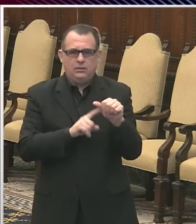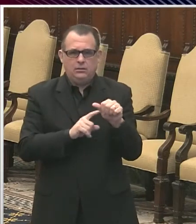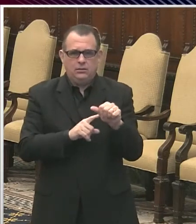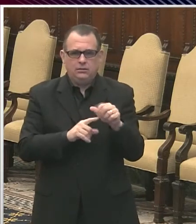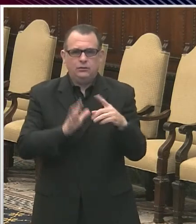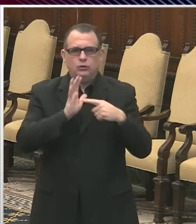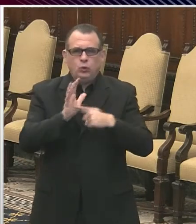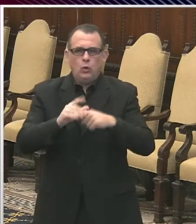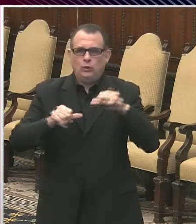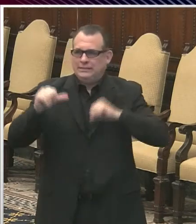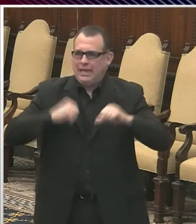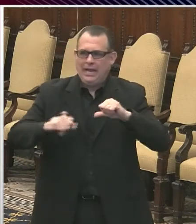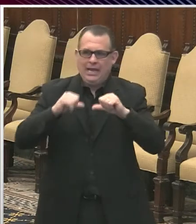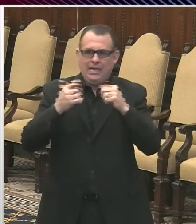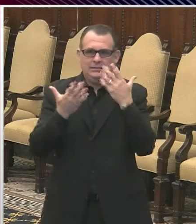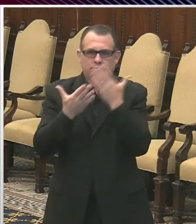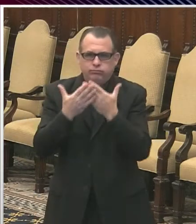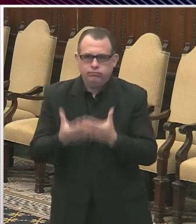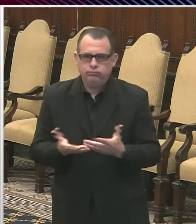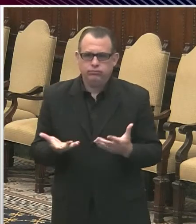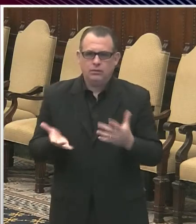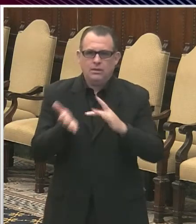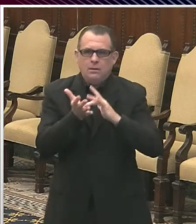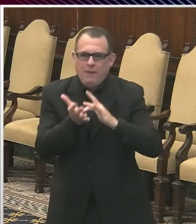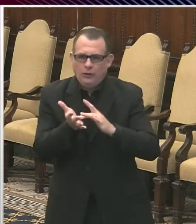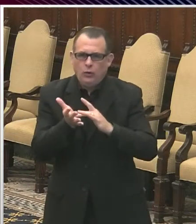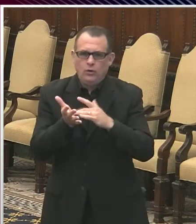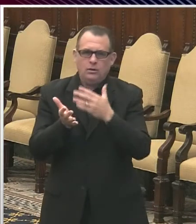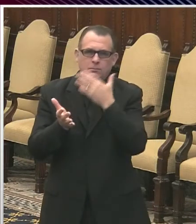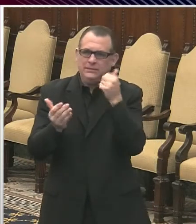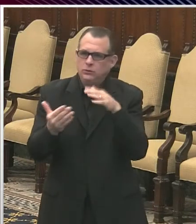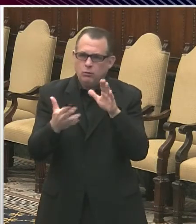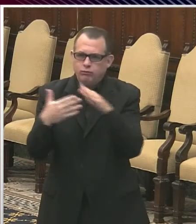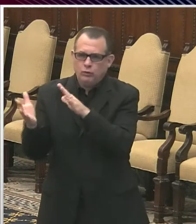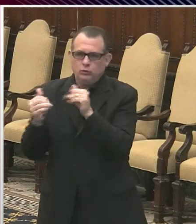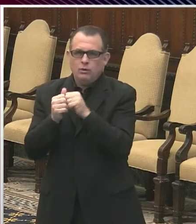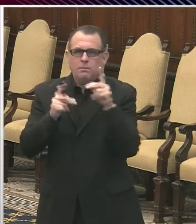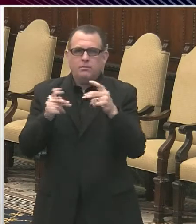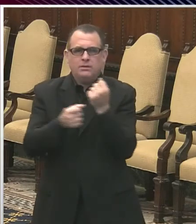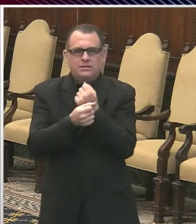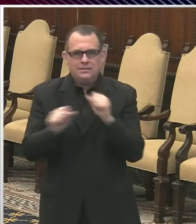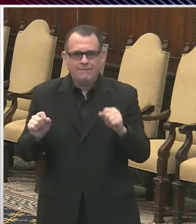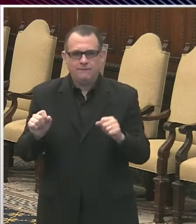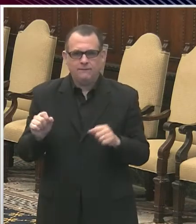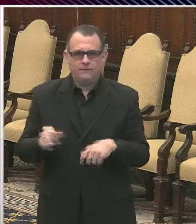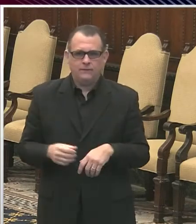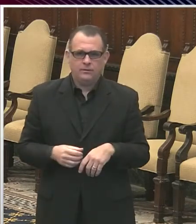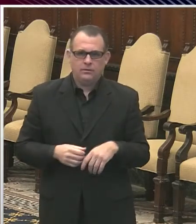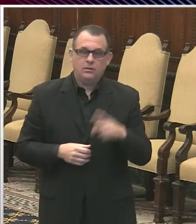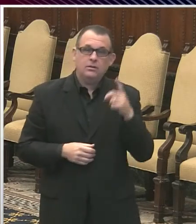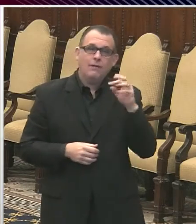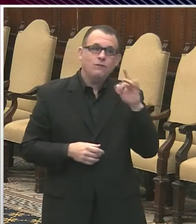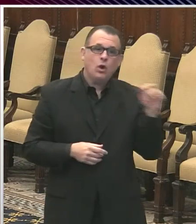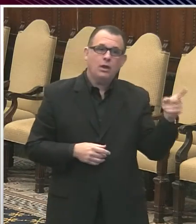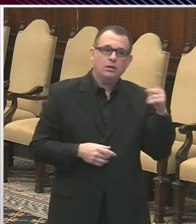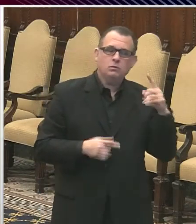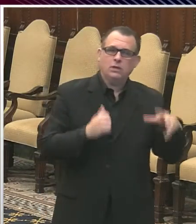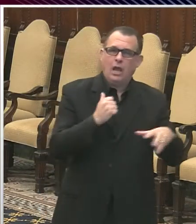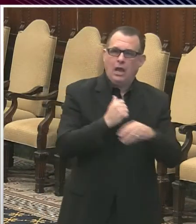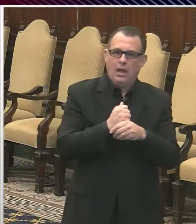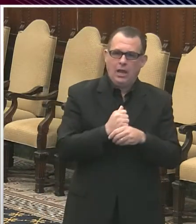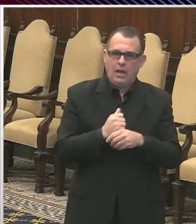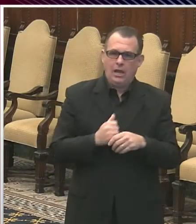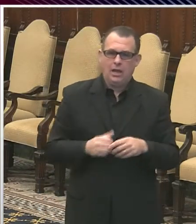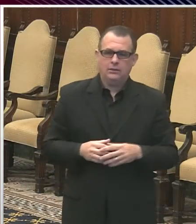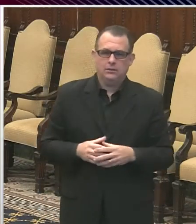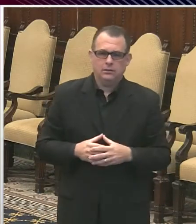medicine is the best approach to keeping people safe and healthy. And I can also say that I think that there's more than one indicator that we